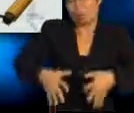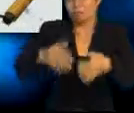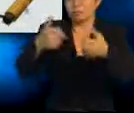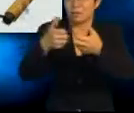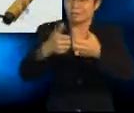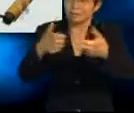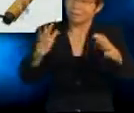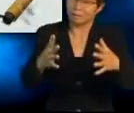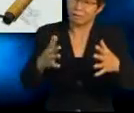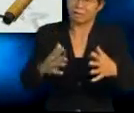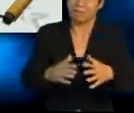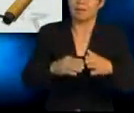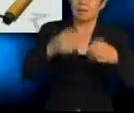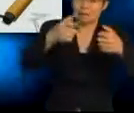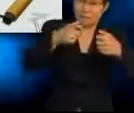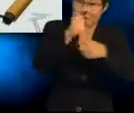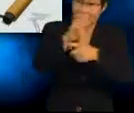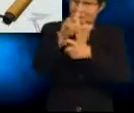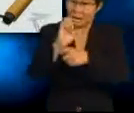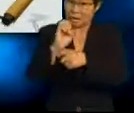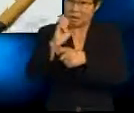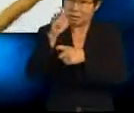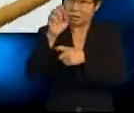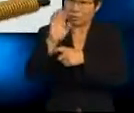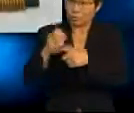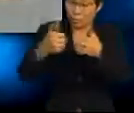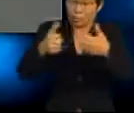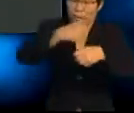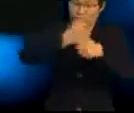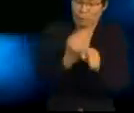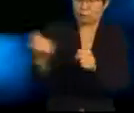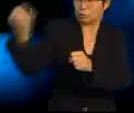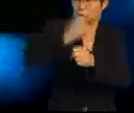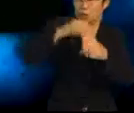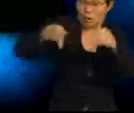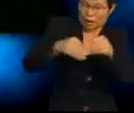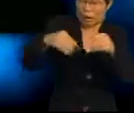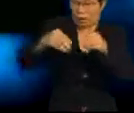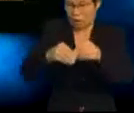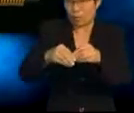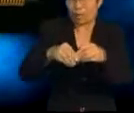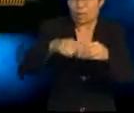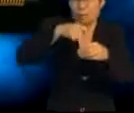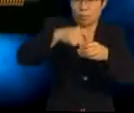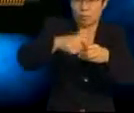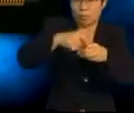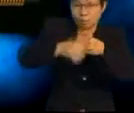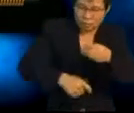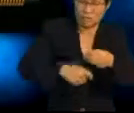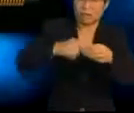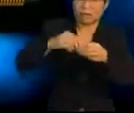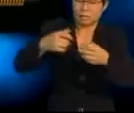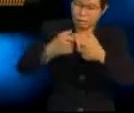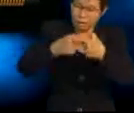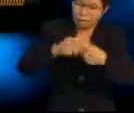magnetism. Electromagnets can be made stronger by increasing the amount of current